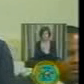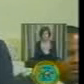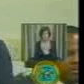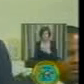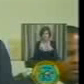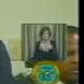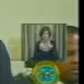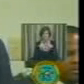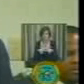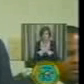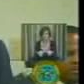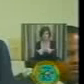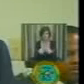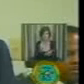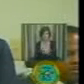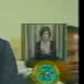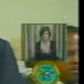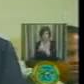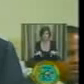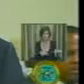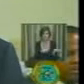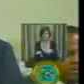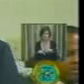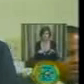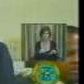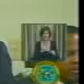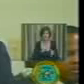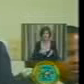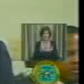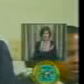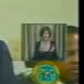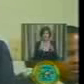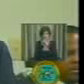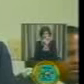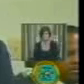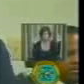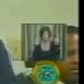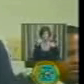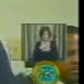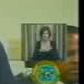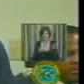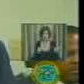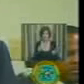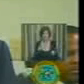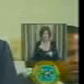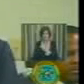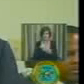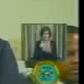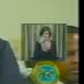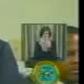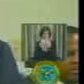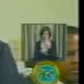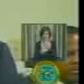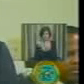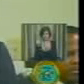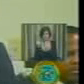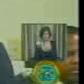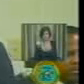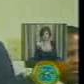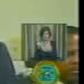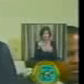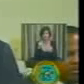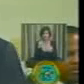activity through this recession. I have submitted to the President a package of projects of the central government and the authorities that